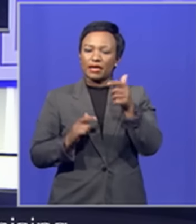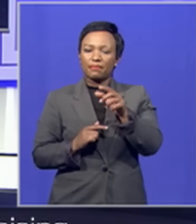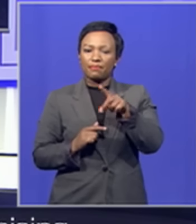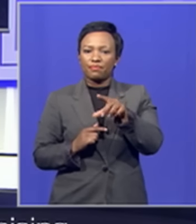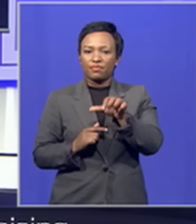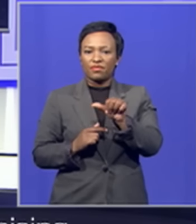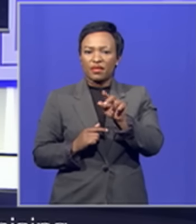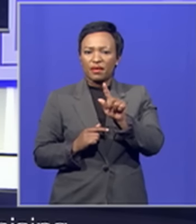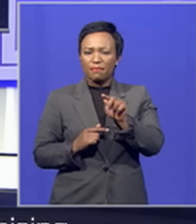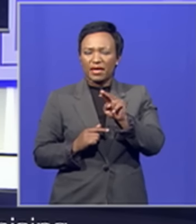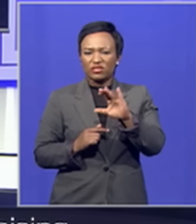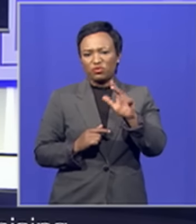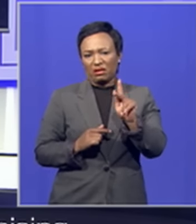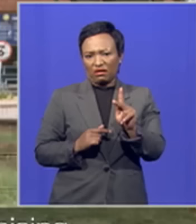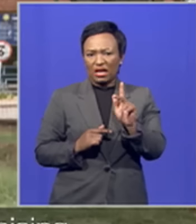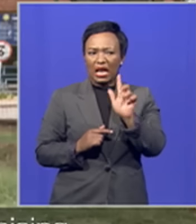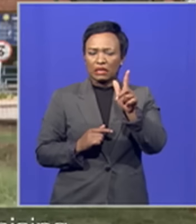Asaneng.